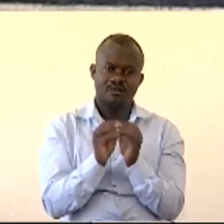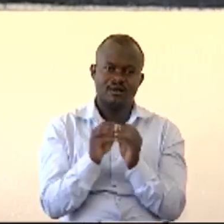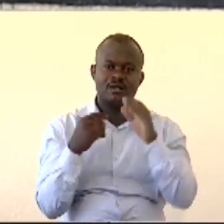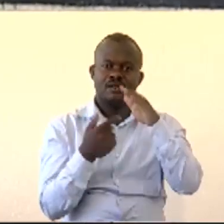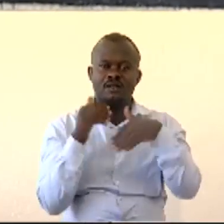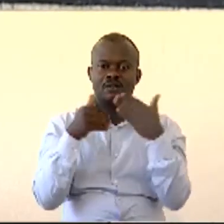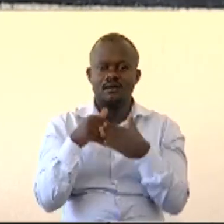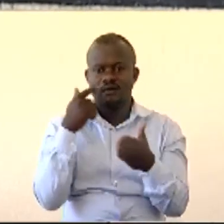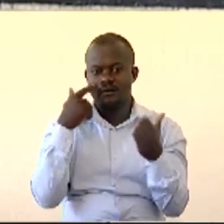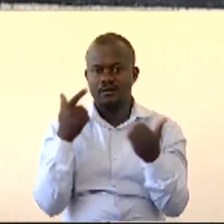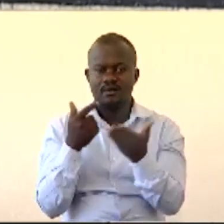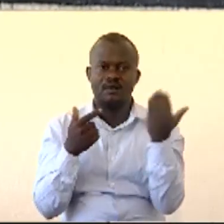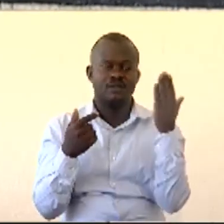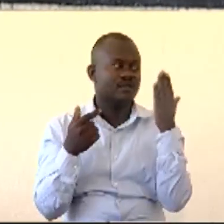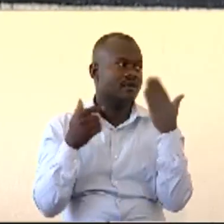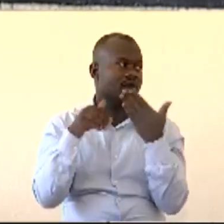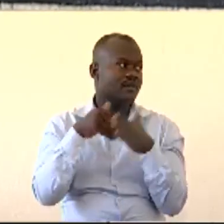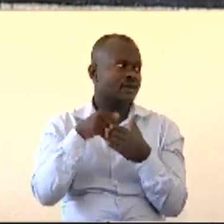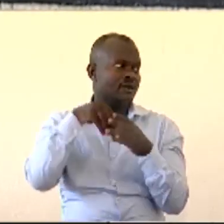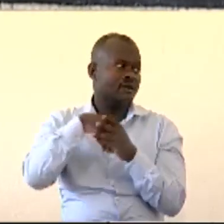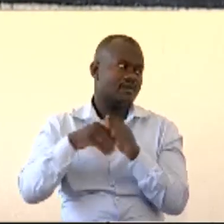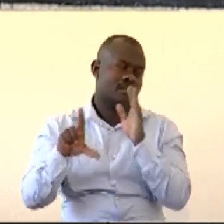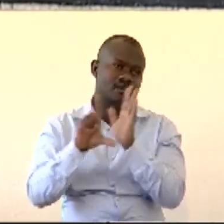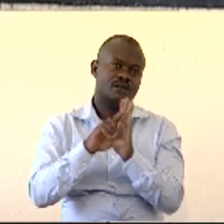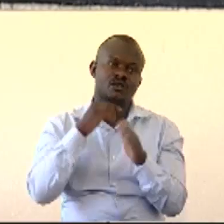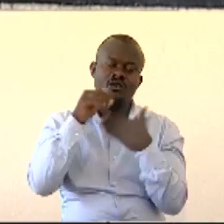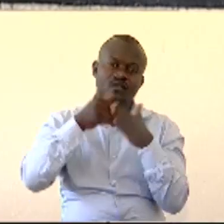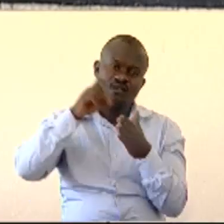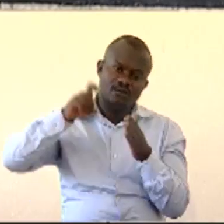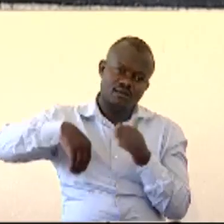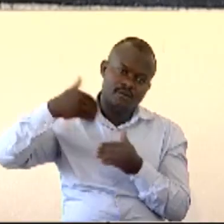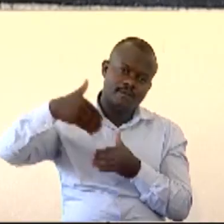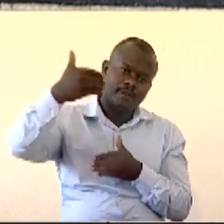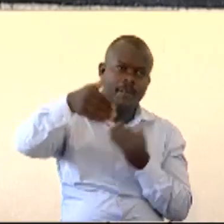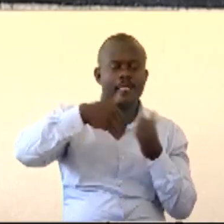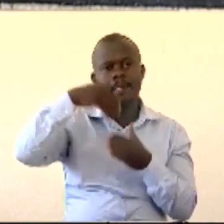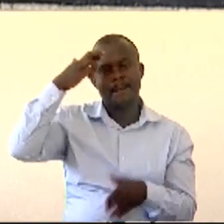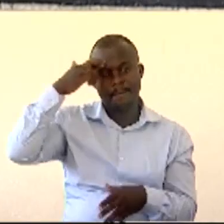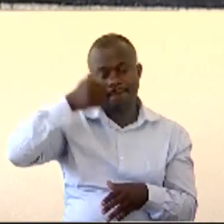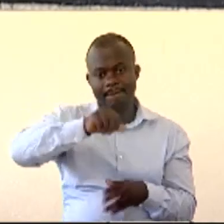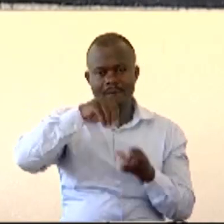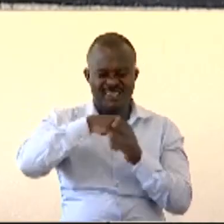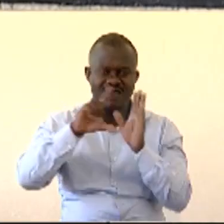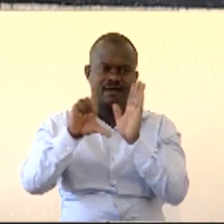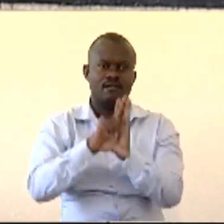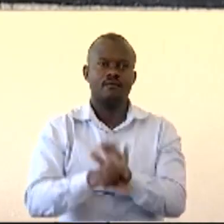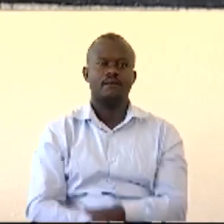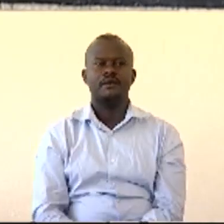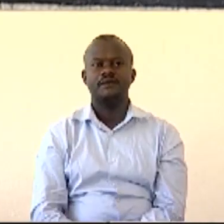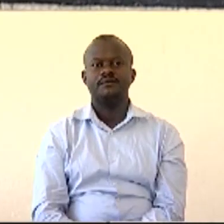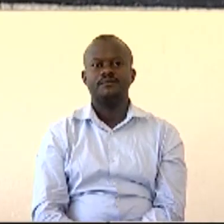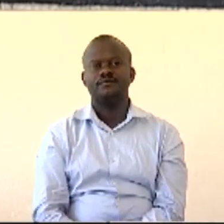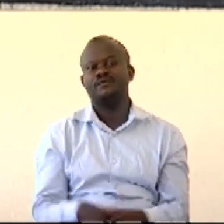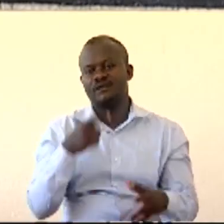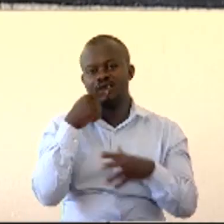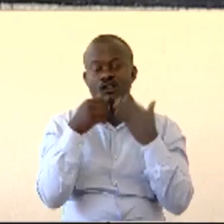a charge of +1 in the rules. So you need to always remember that in the rules. So